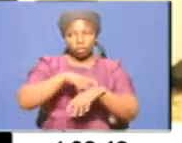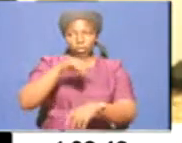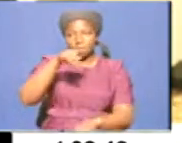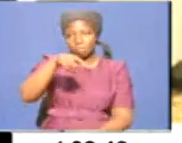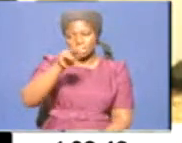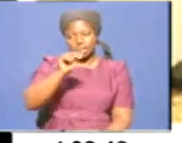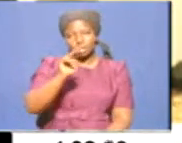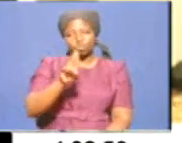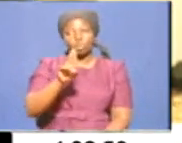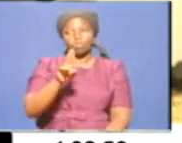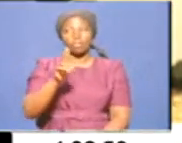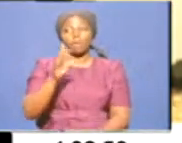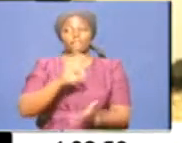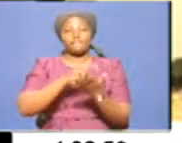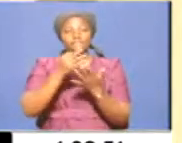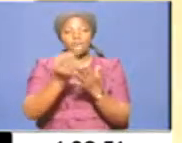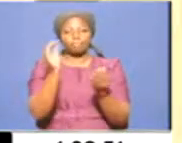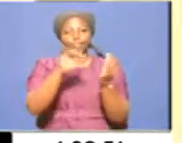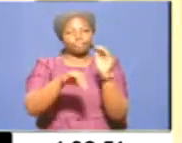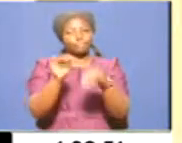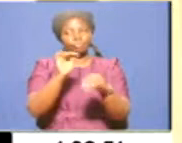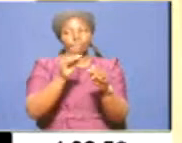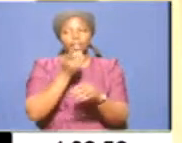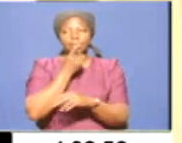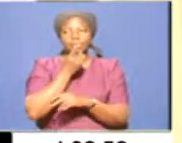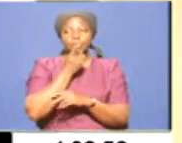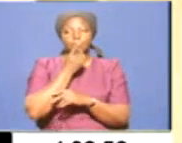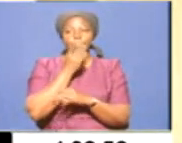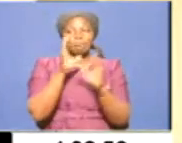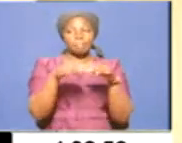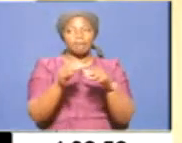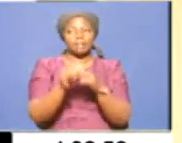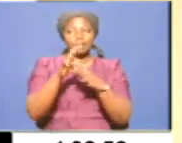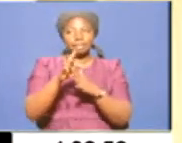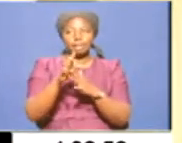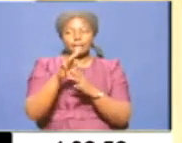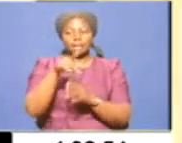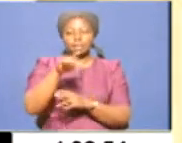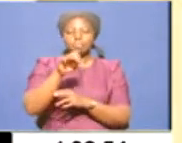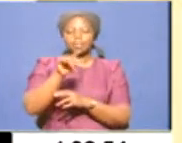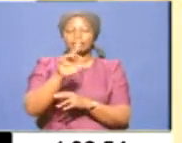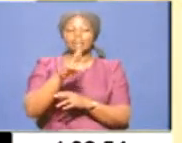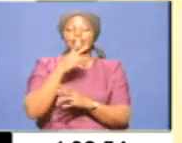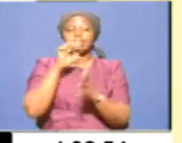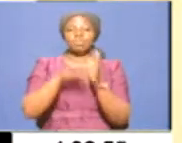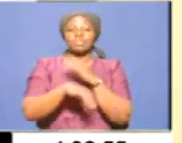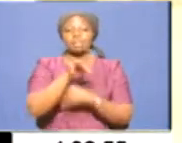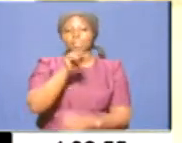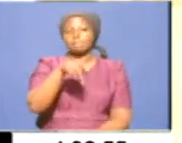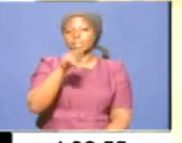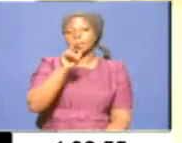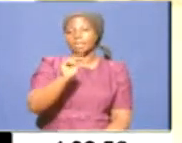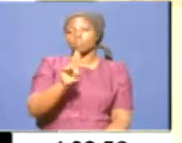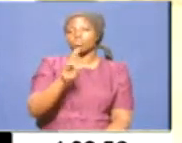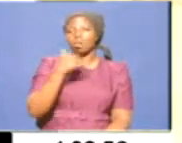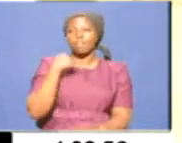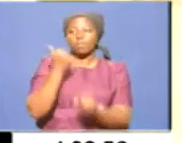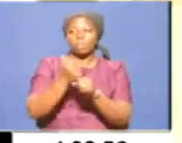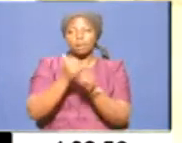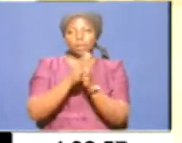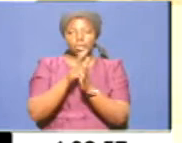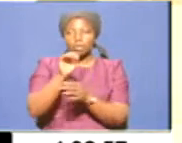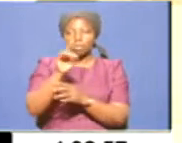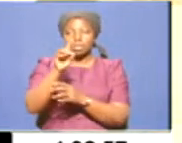dinner, party patron Peter Munya said PNU has worked with ODM before and the newly found union